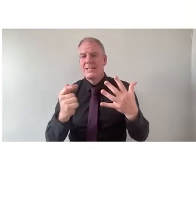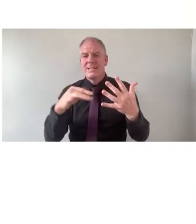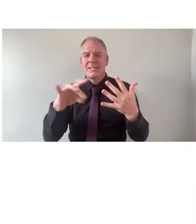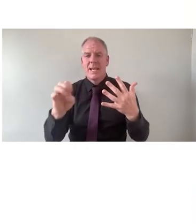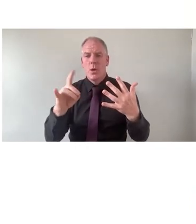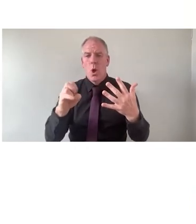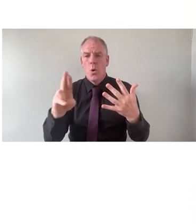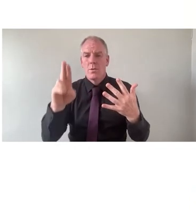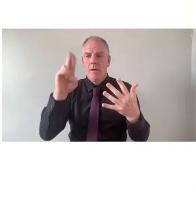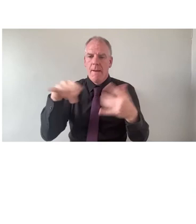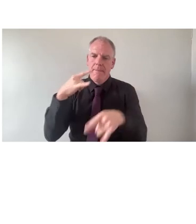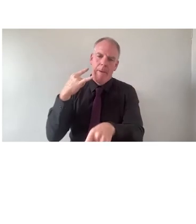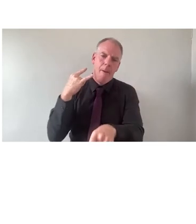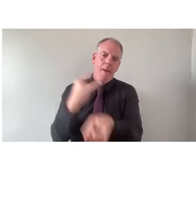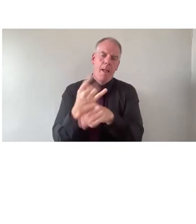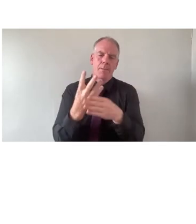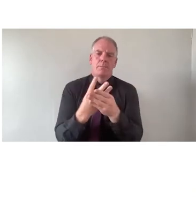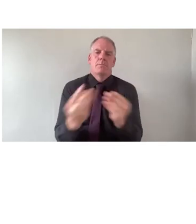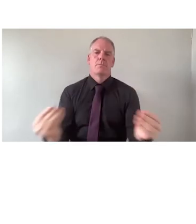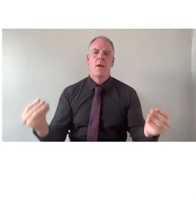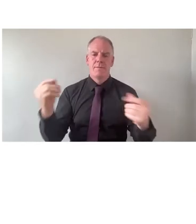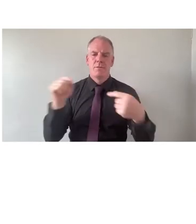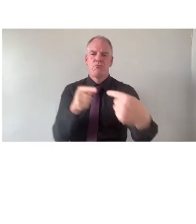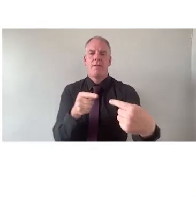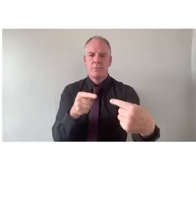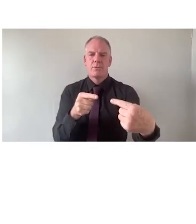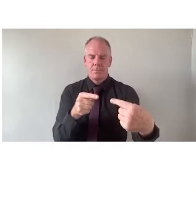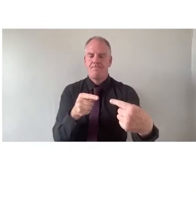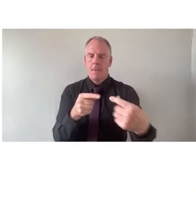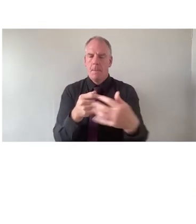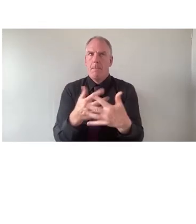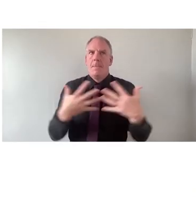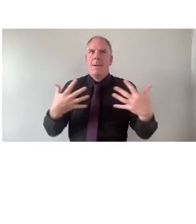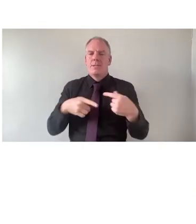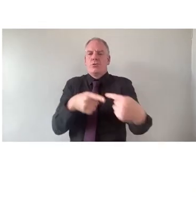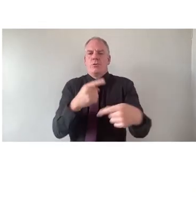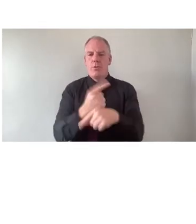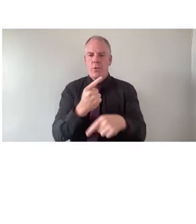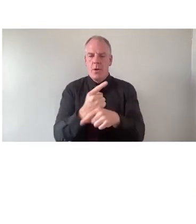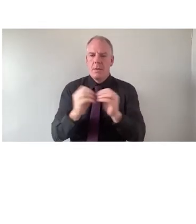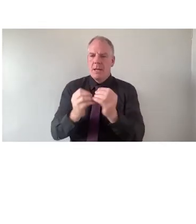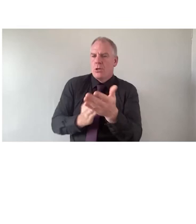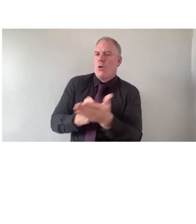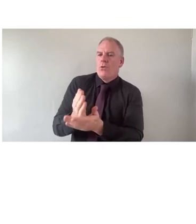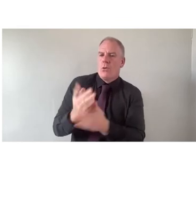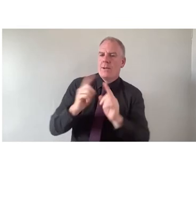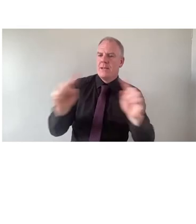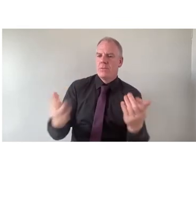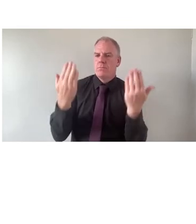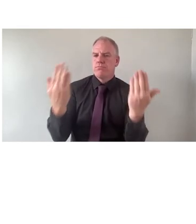help in addressing the challenges, the quite daunting challenges that were raised in the different